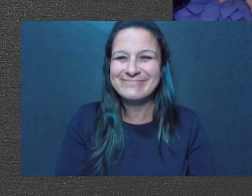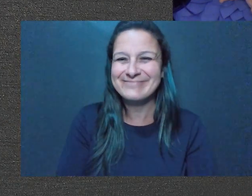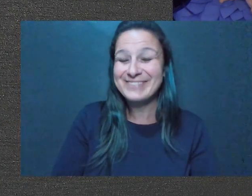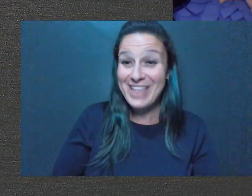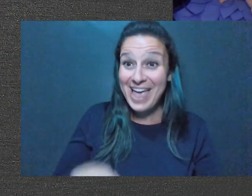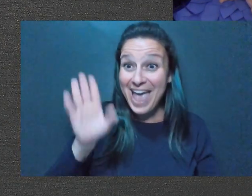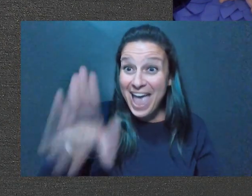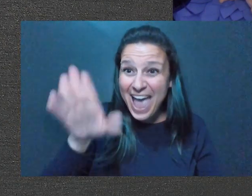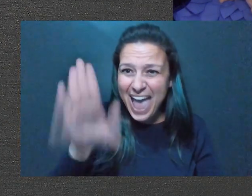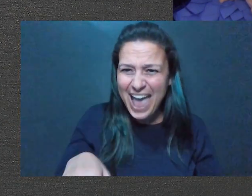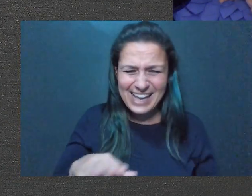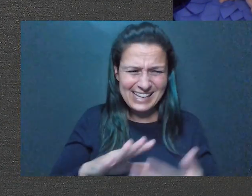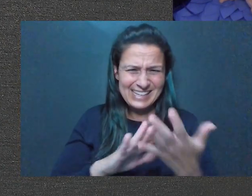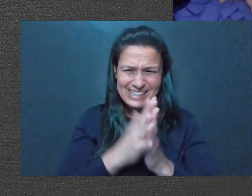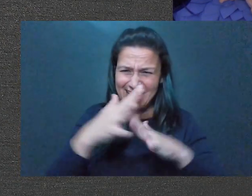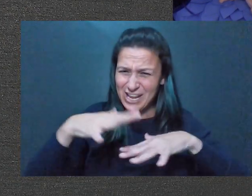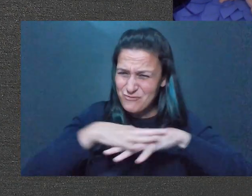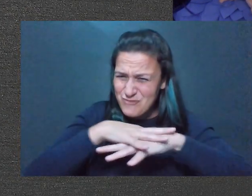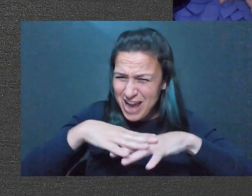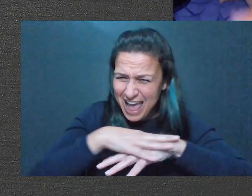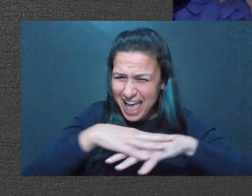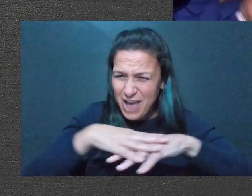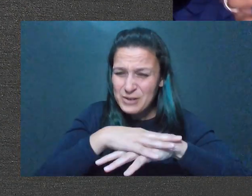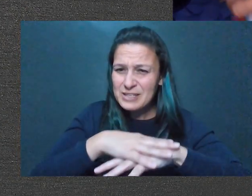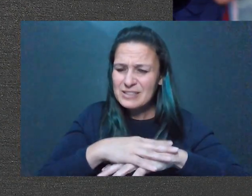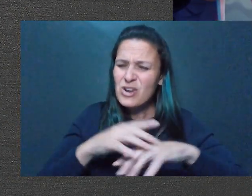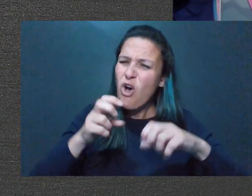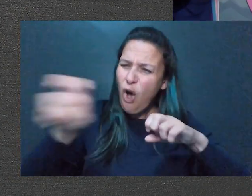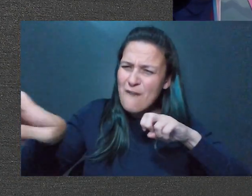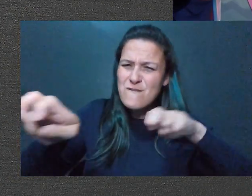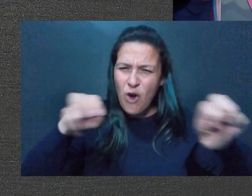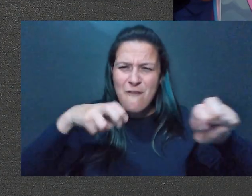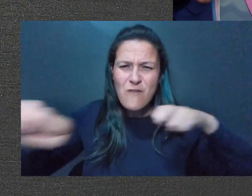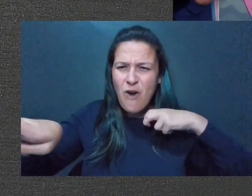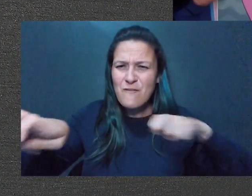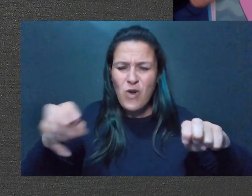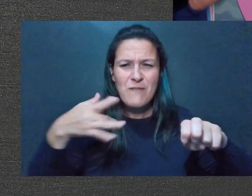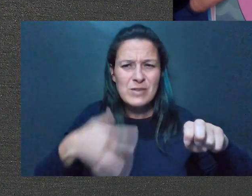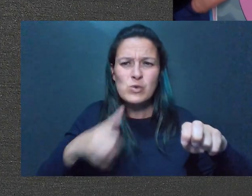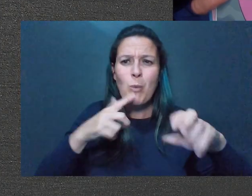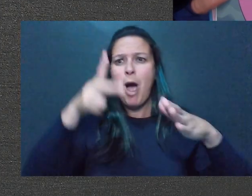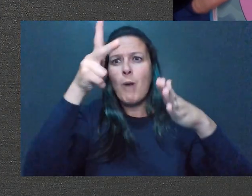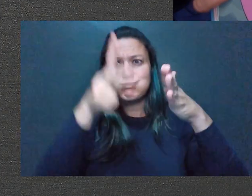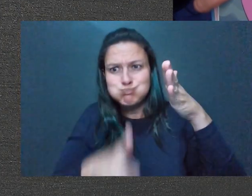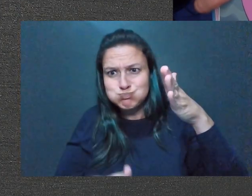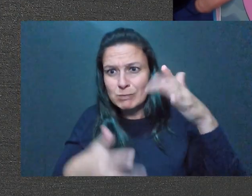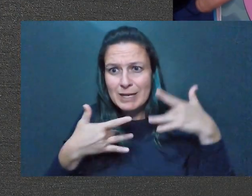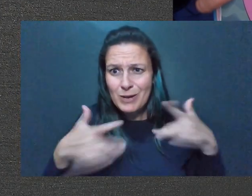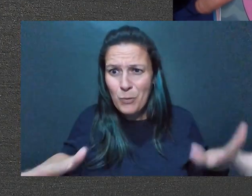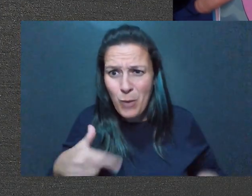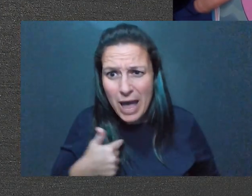Hey, it's getting crowded in here, don't you think? Off of this boat before we all sink.